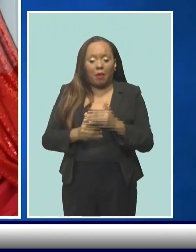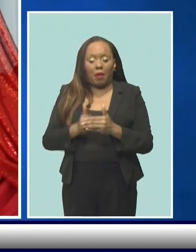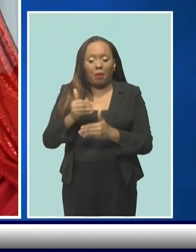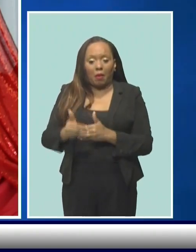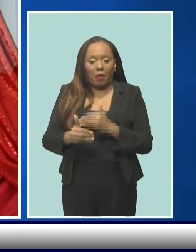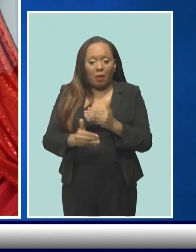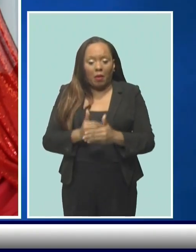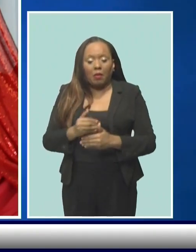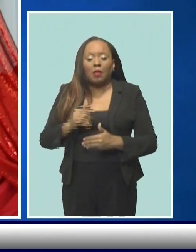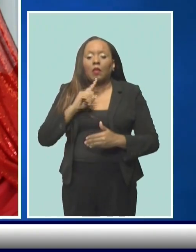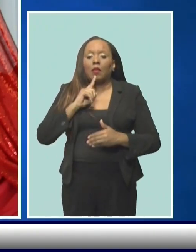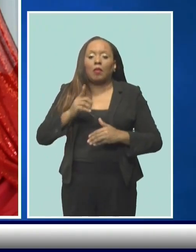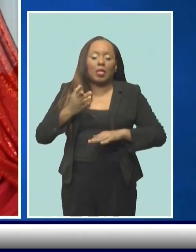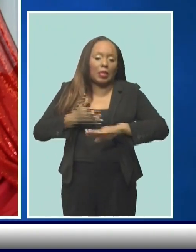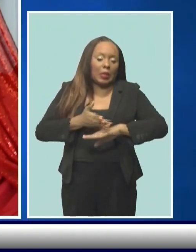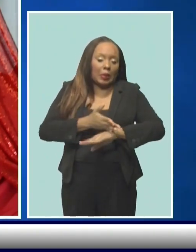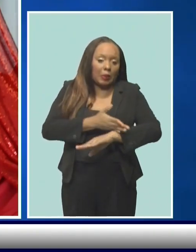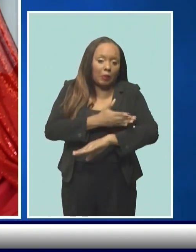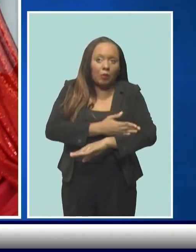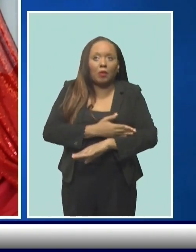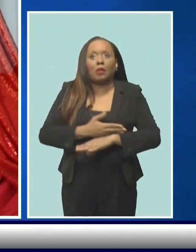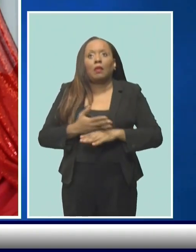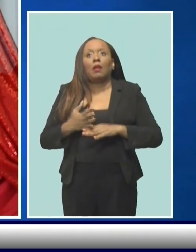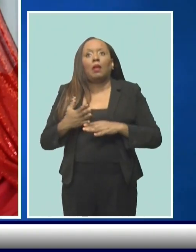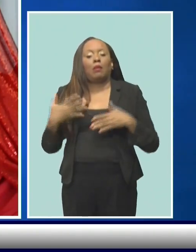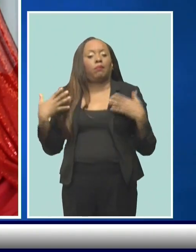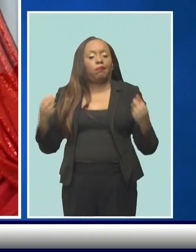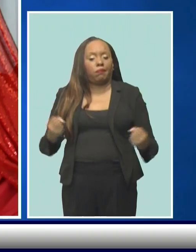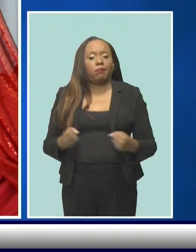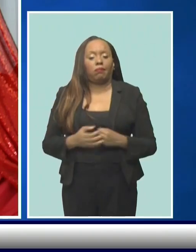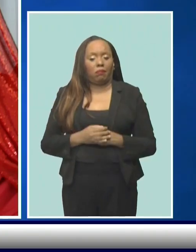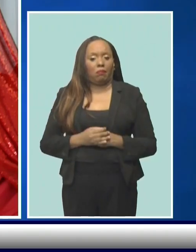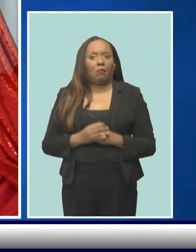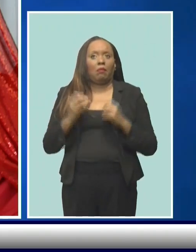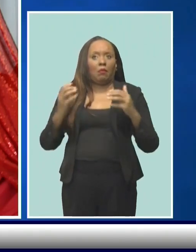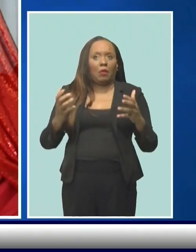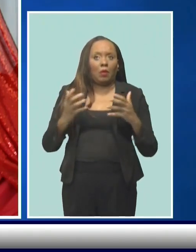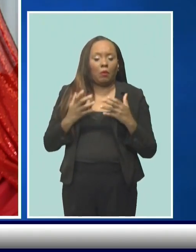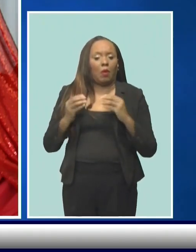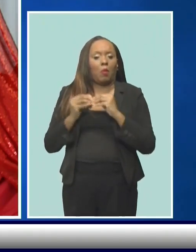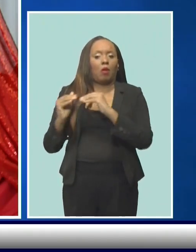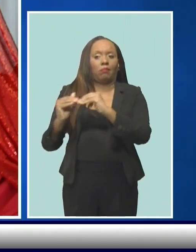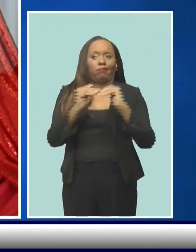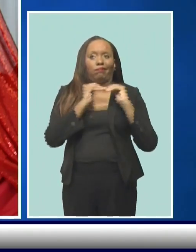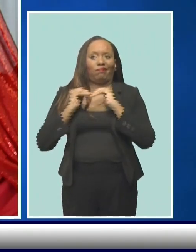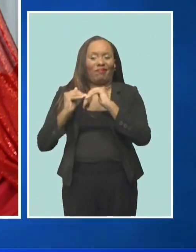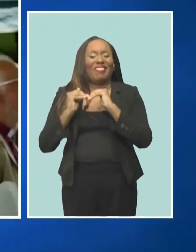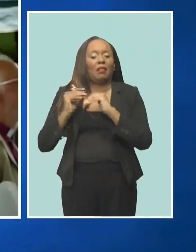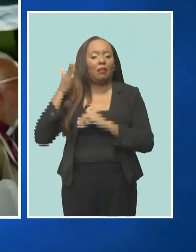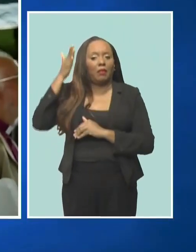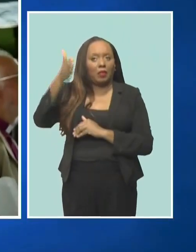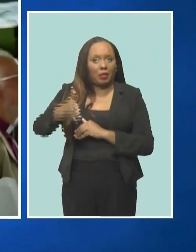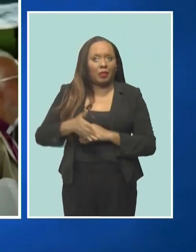repair and restore, to work towards a more just future.